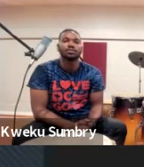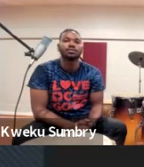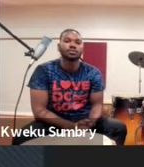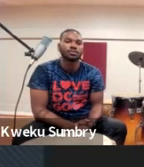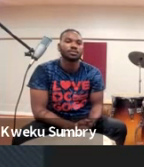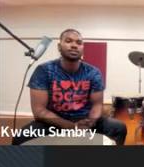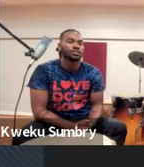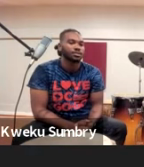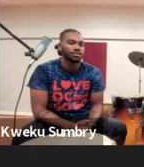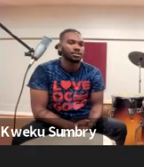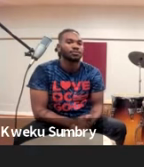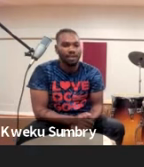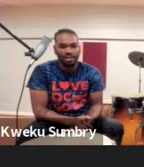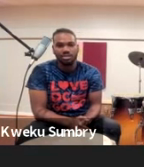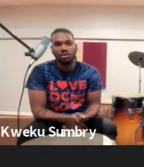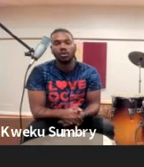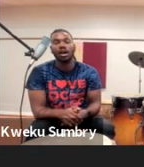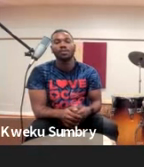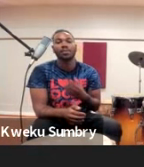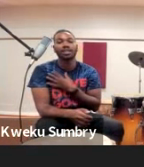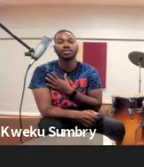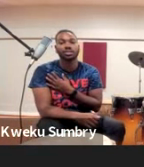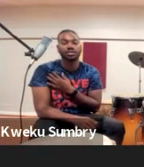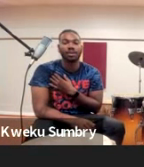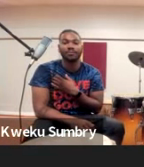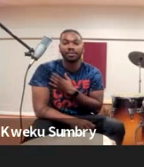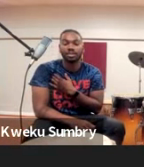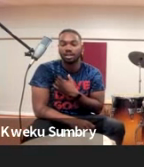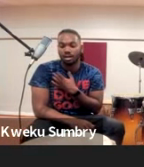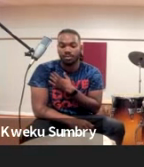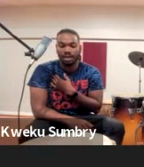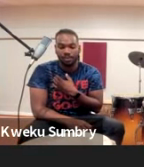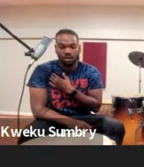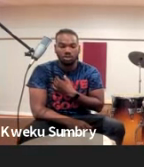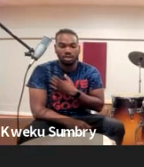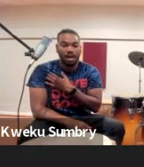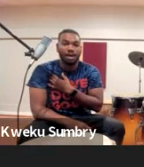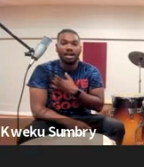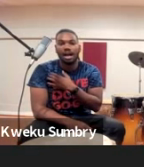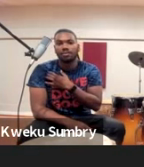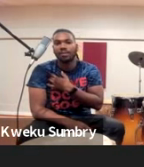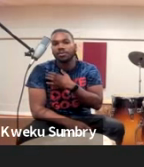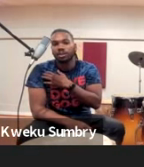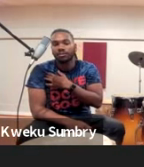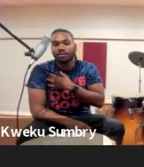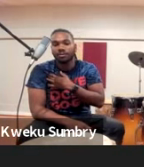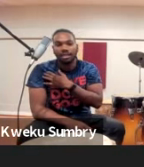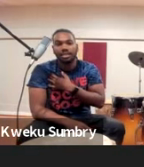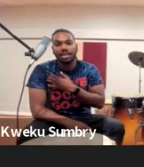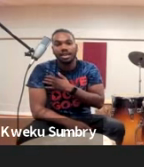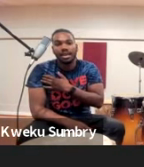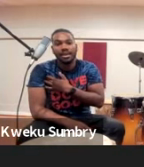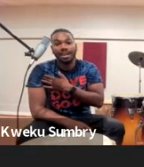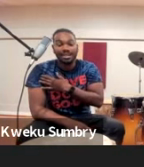in church. So I definitely agree with that. Right. So in my tradition, my family, in my culture, I'm Akan. My people are from